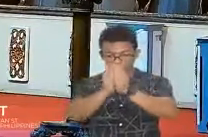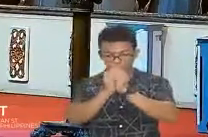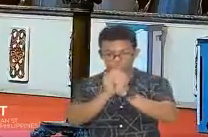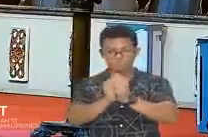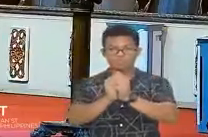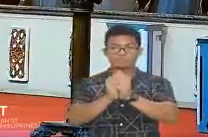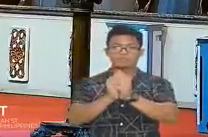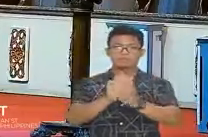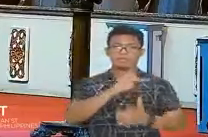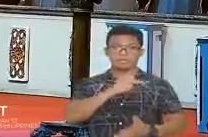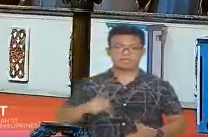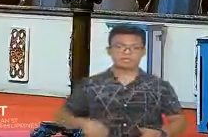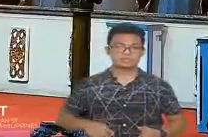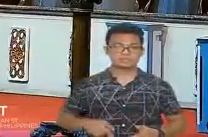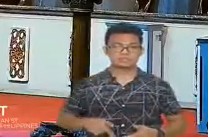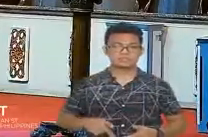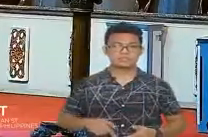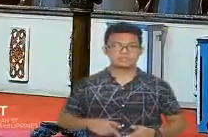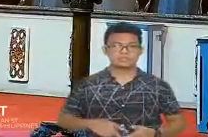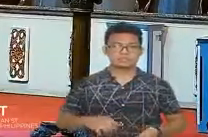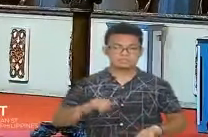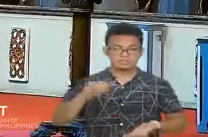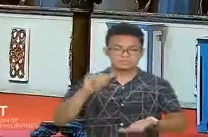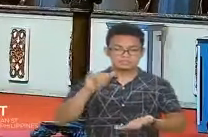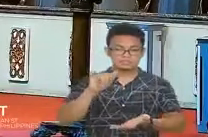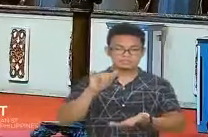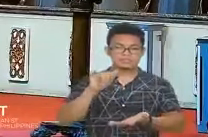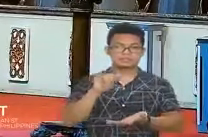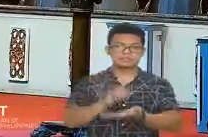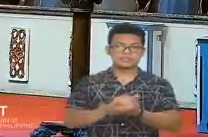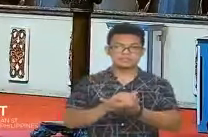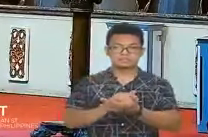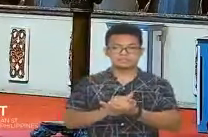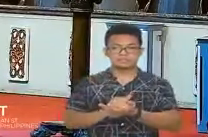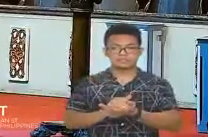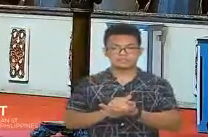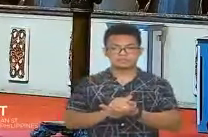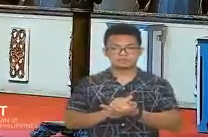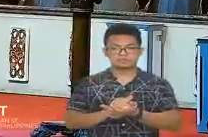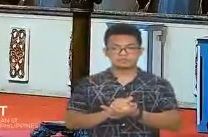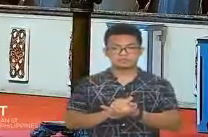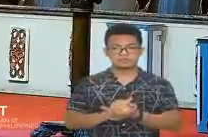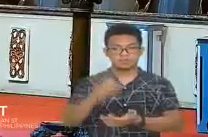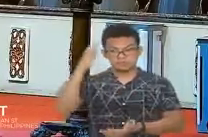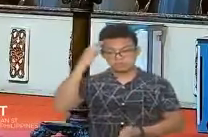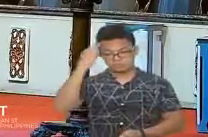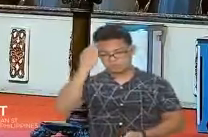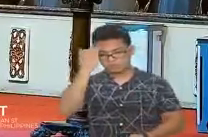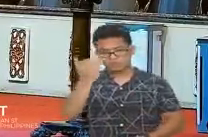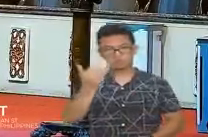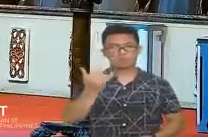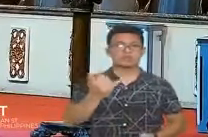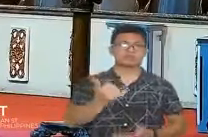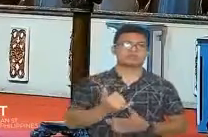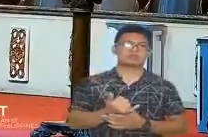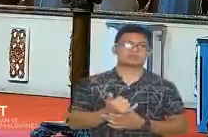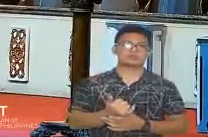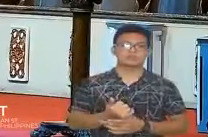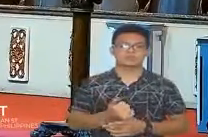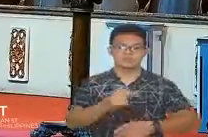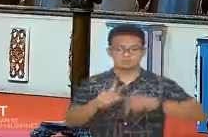one, if you control Carmel, you control the spiritual worship of